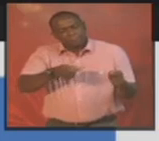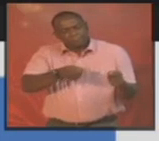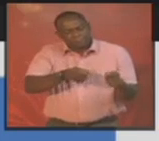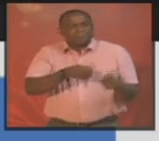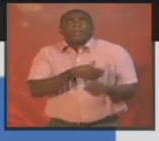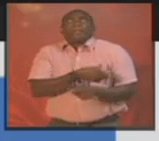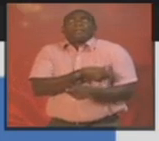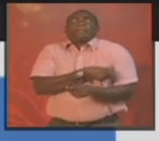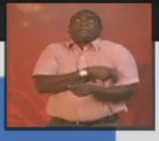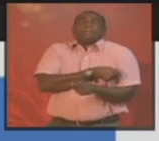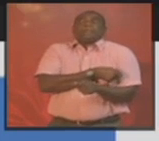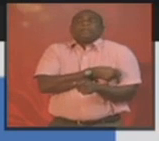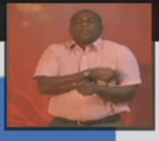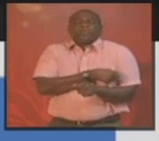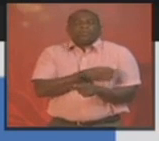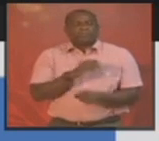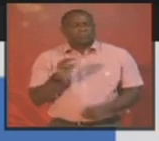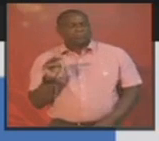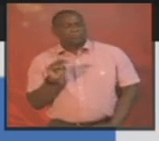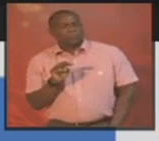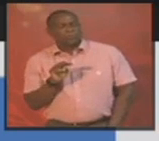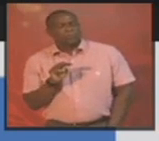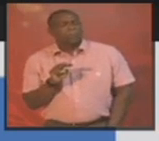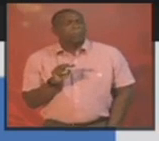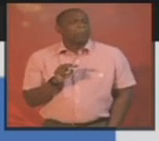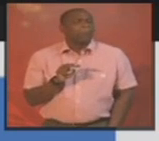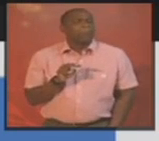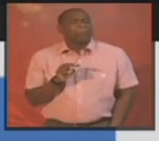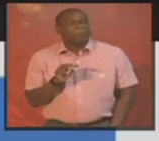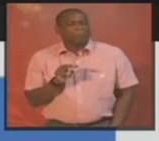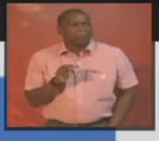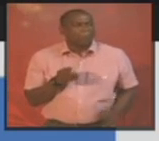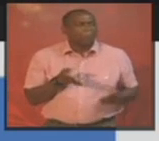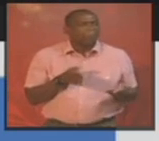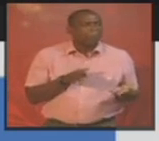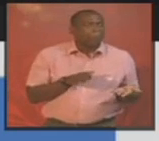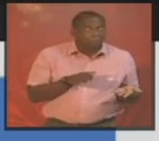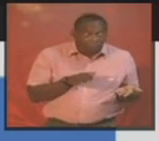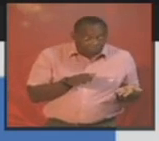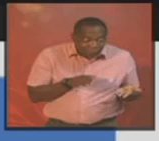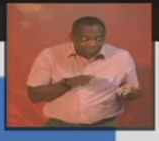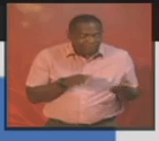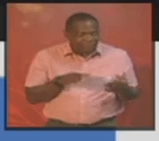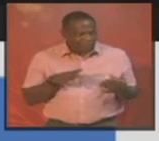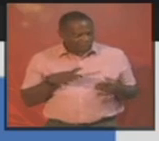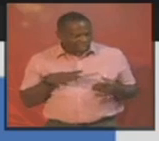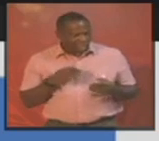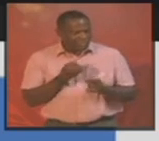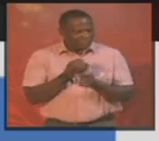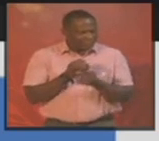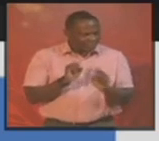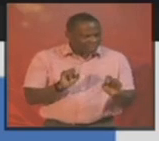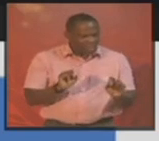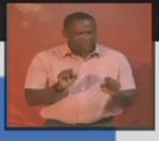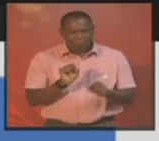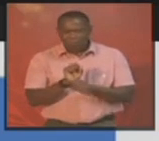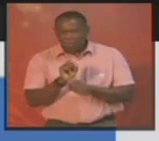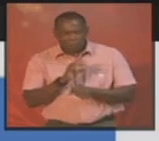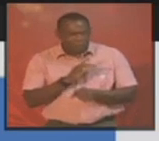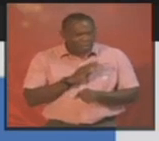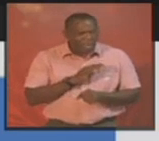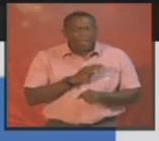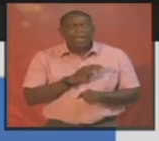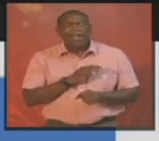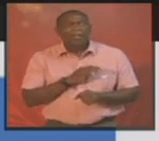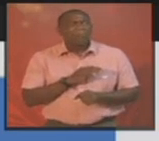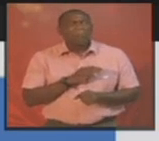researchers, once again, is the safety of the vaccine and how effective it is against the infection.